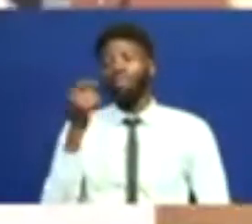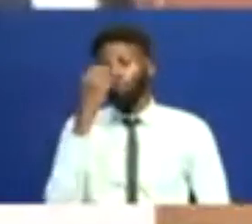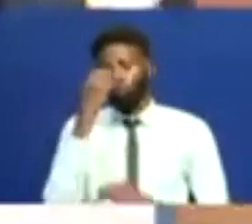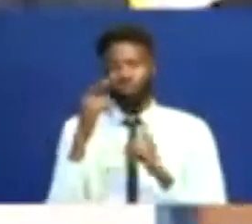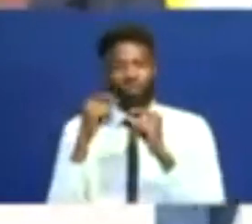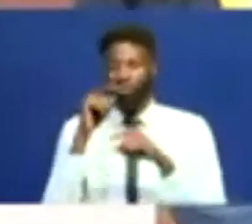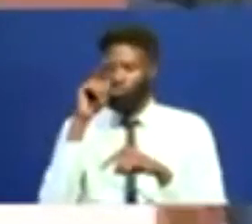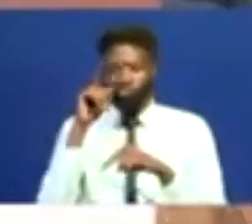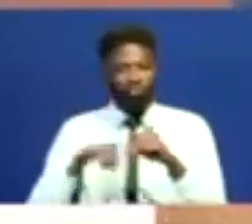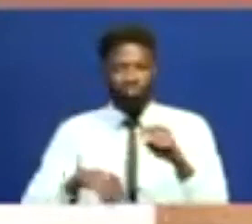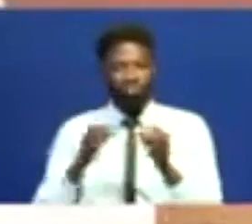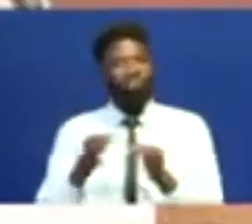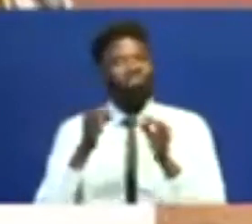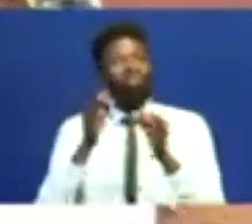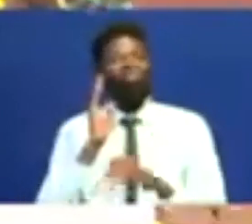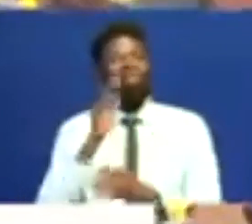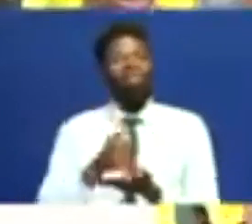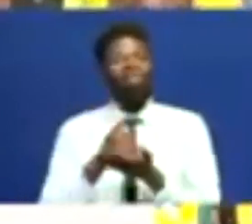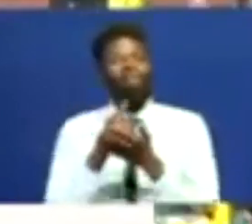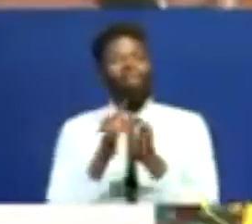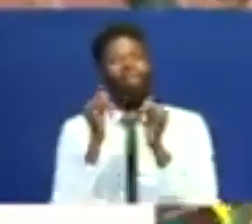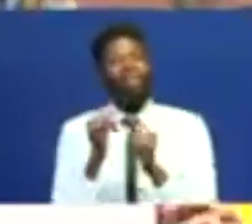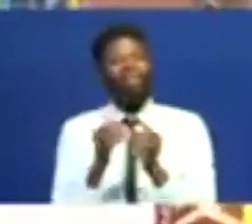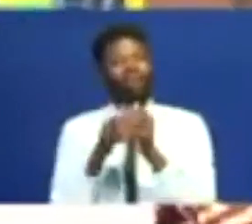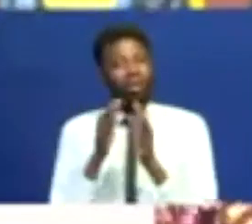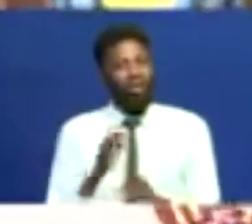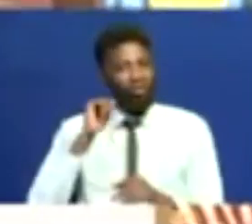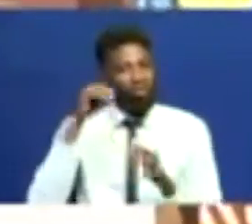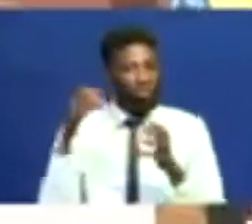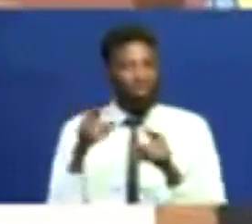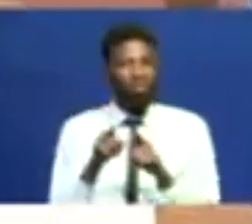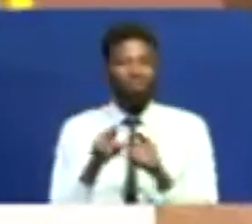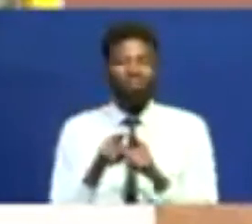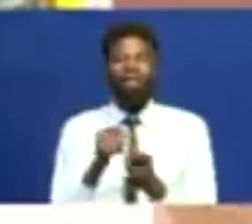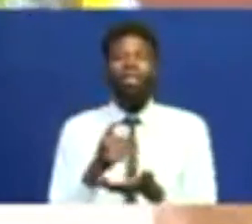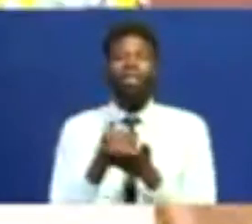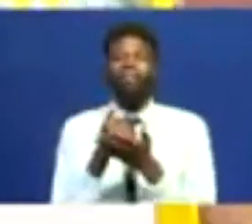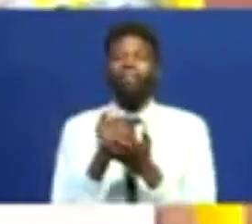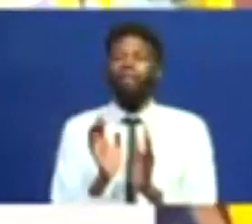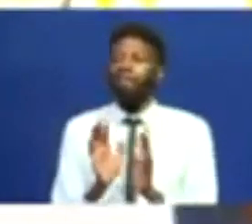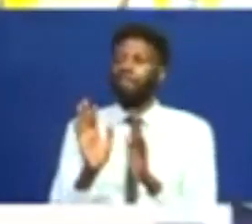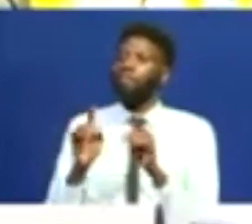new leadership of the party, but will also avert cracks and fallouts months